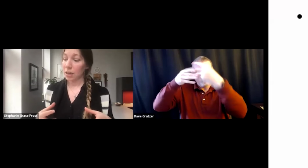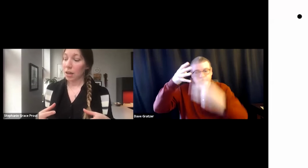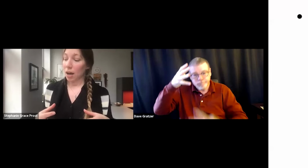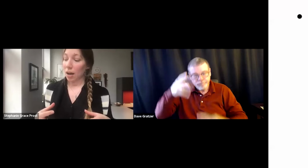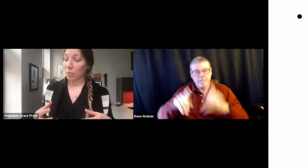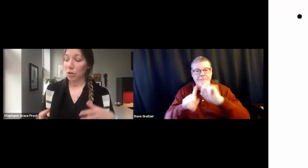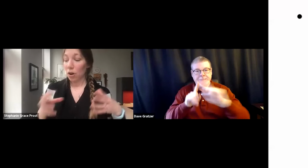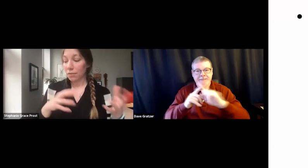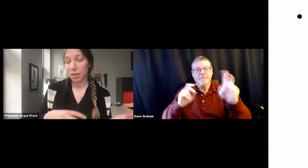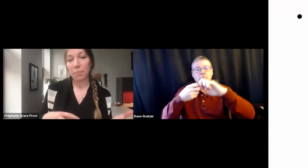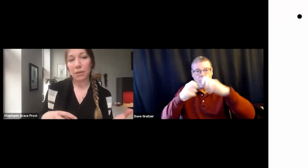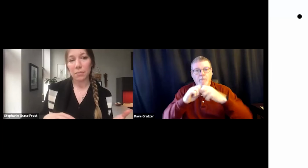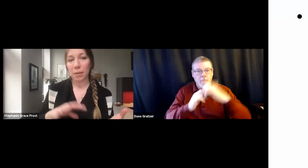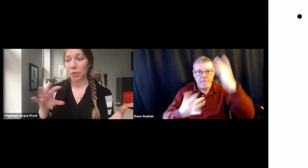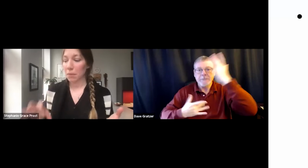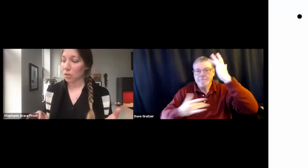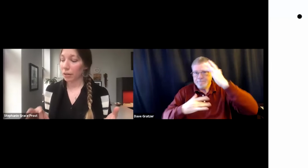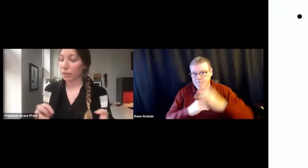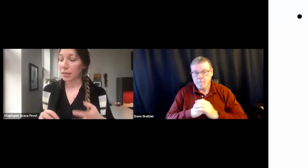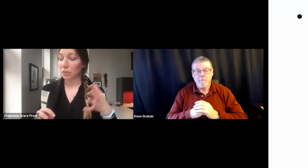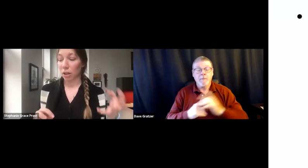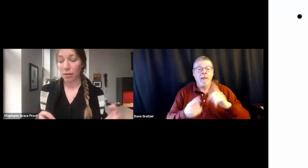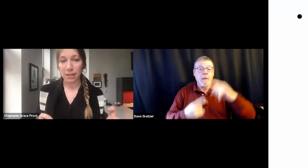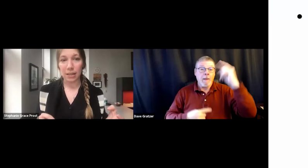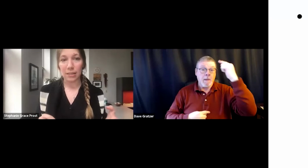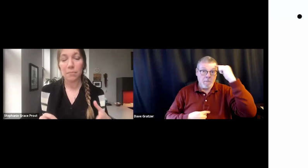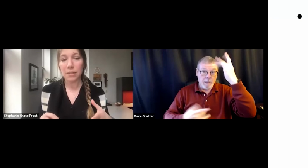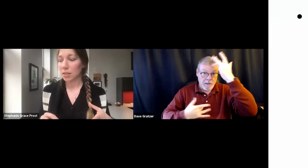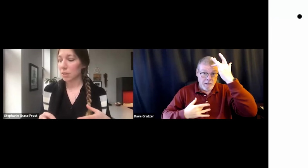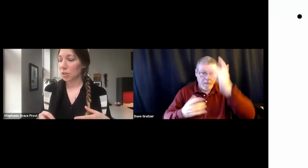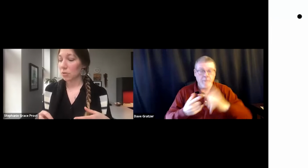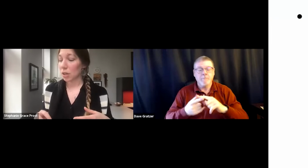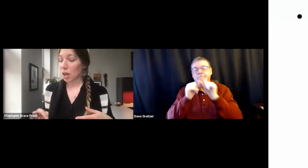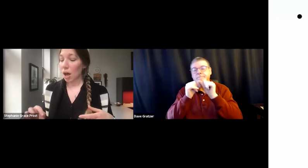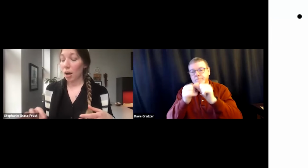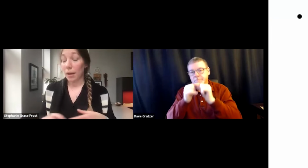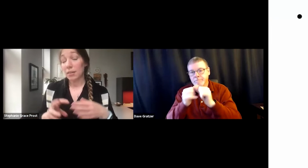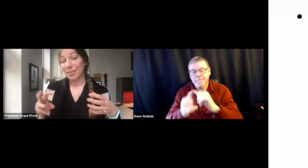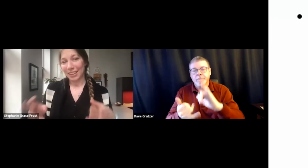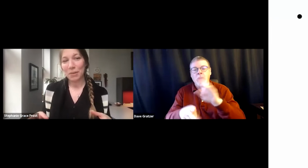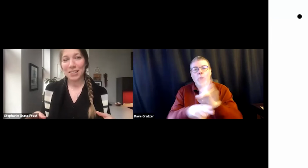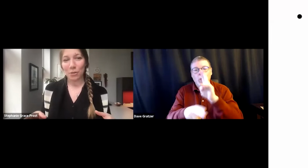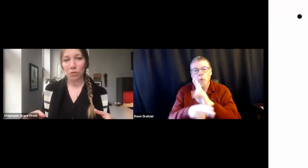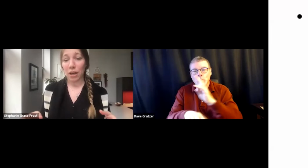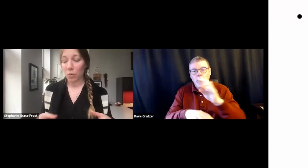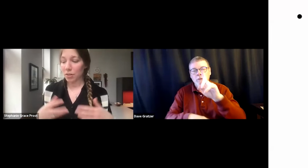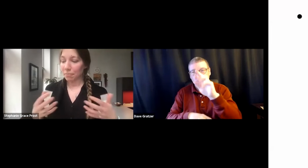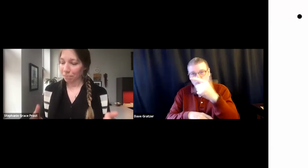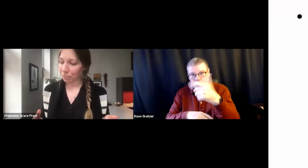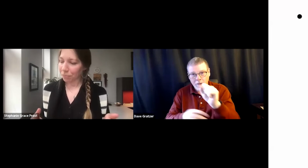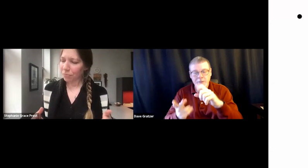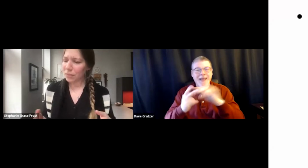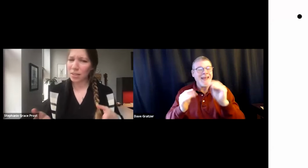issues, which are often compounded by both mental illness, longstanding substance misuse, and limited social